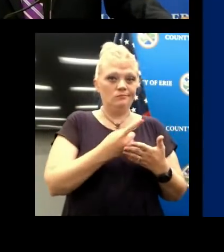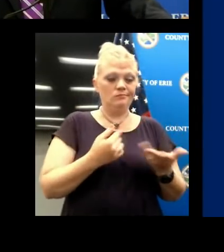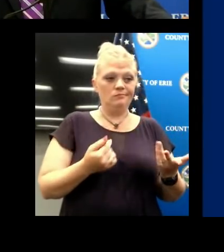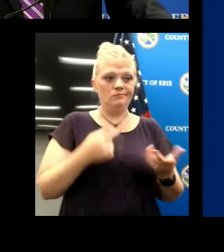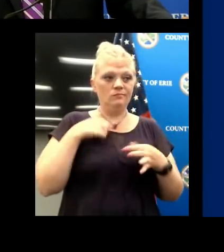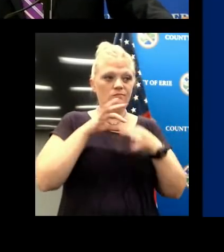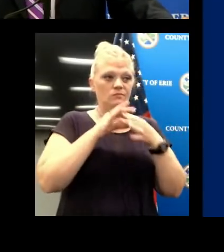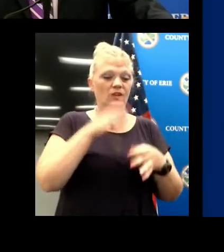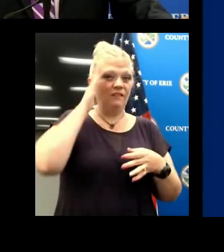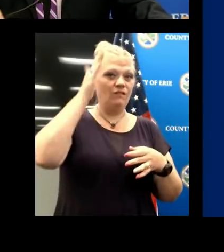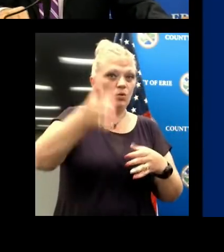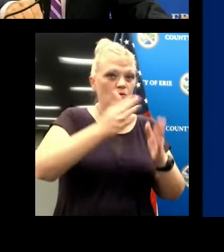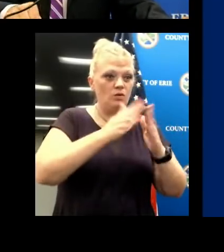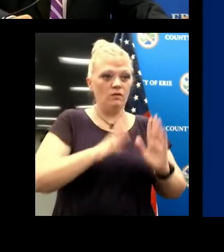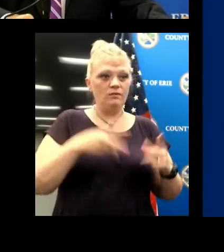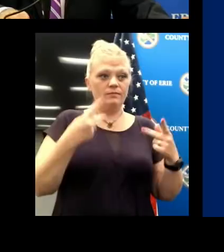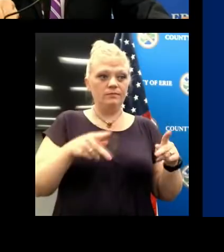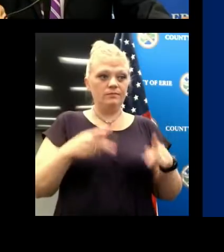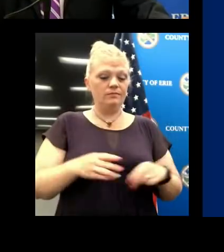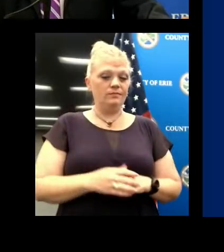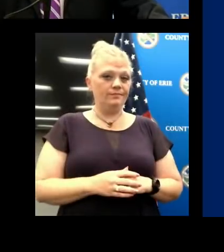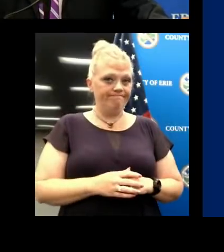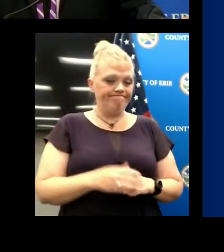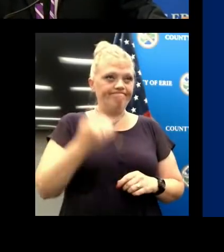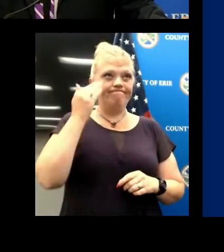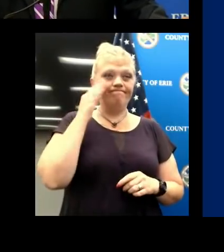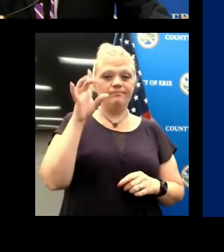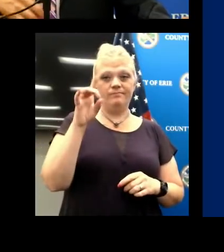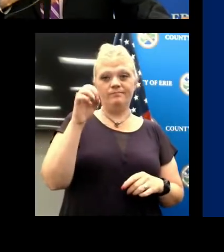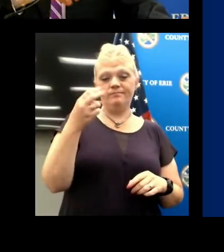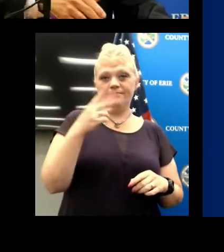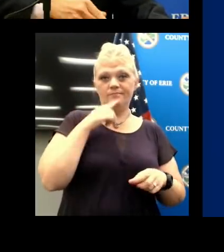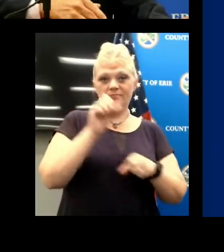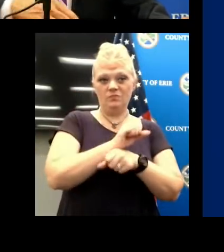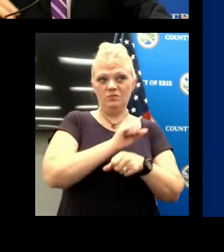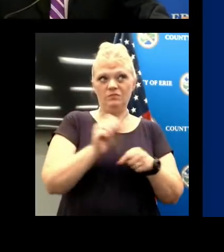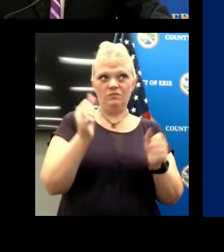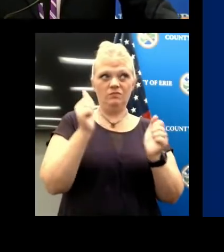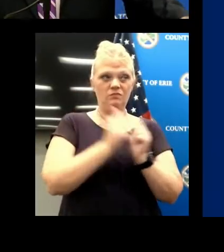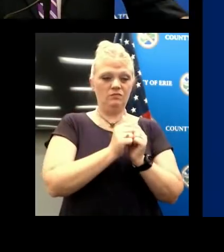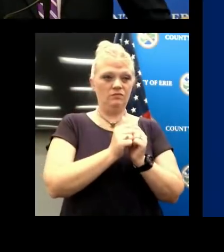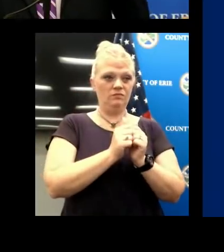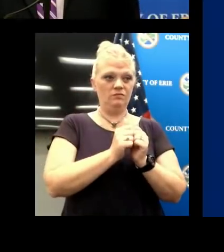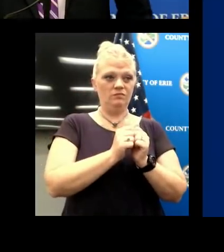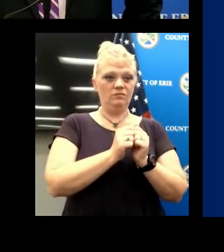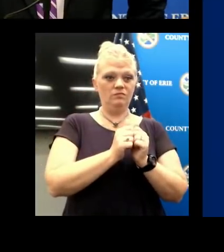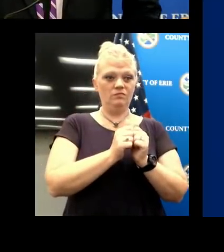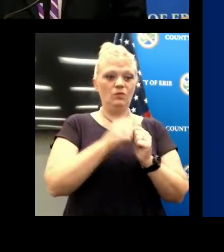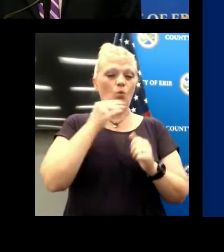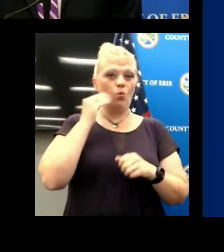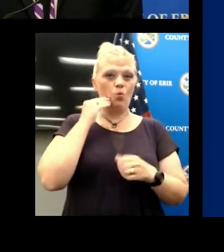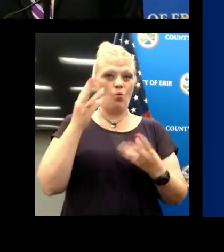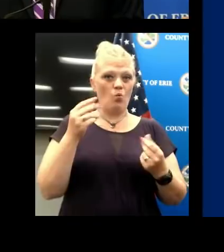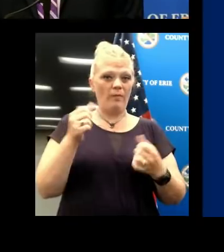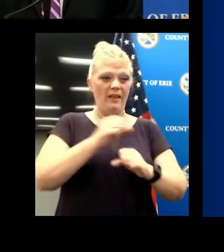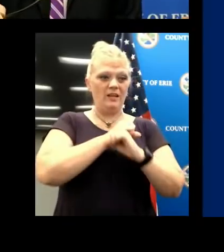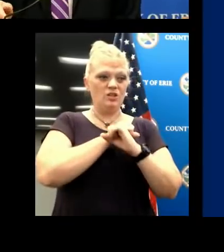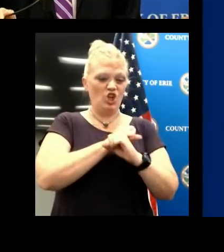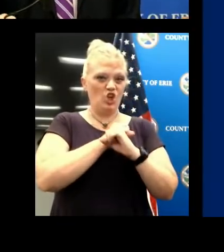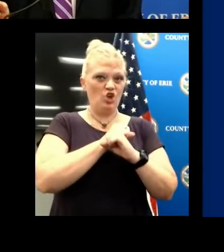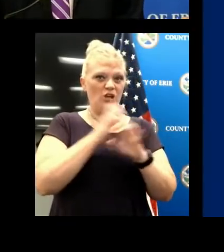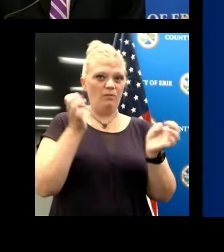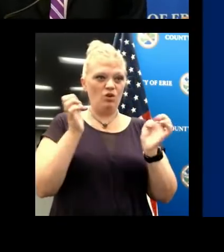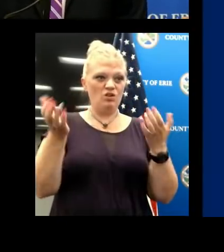to future house parties, I do know the Department of Health is working with our Department of Homeland Security and Emergency Services,